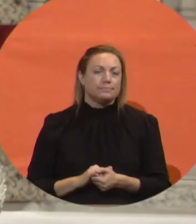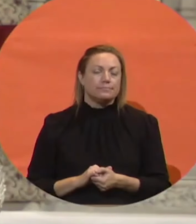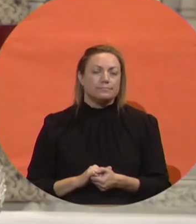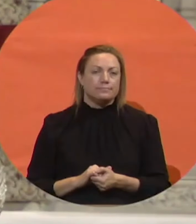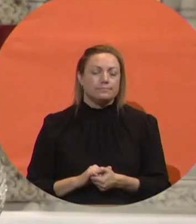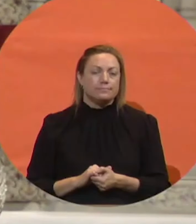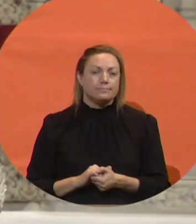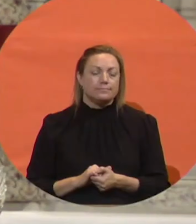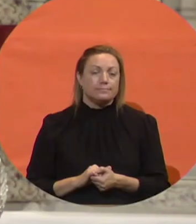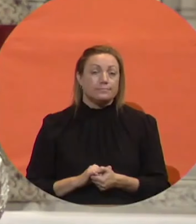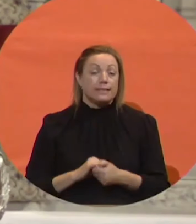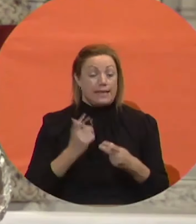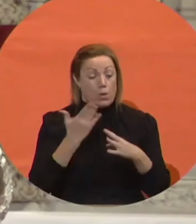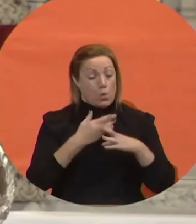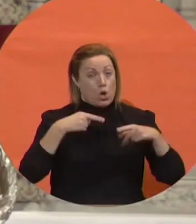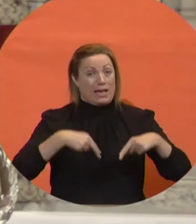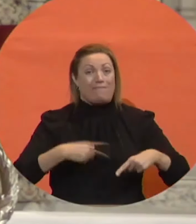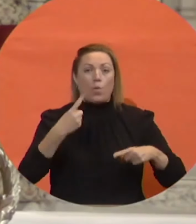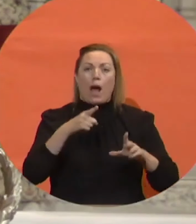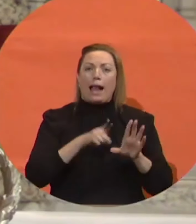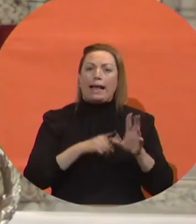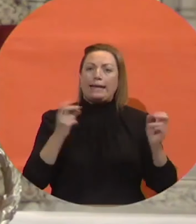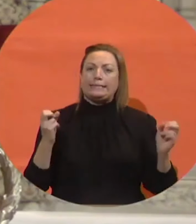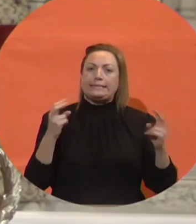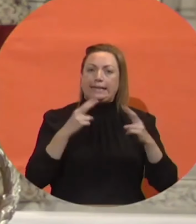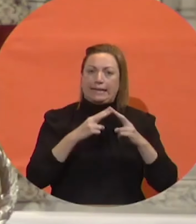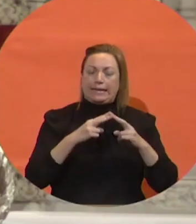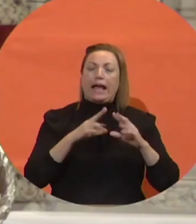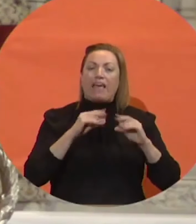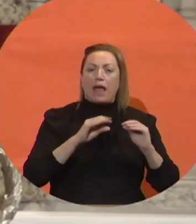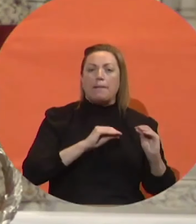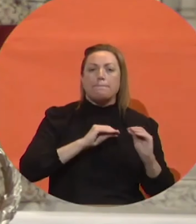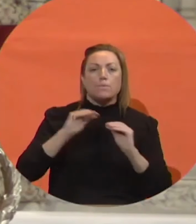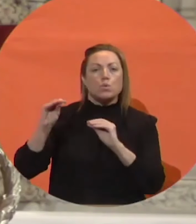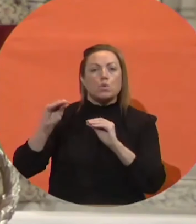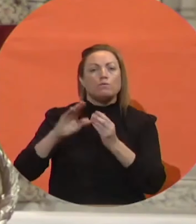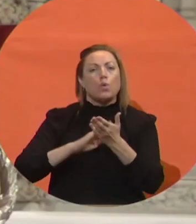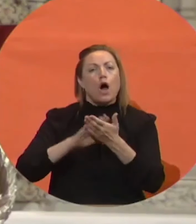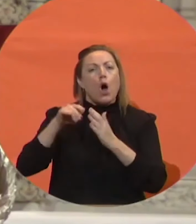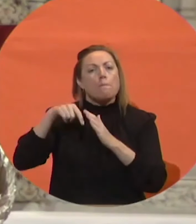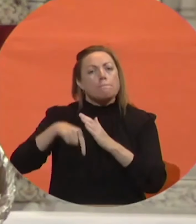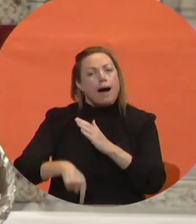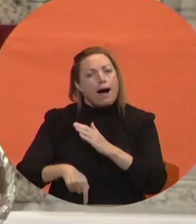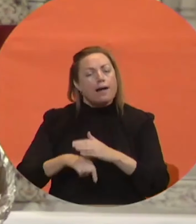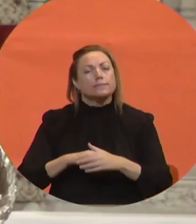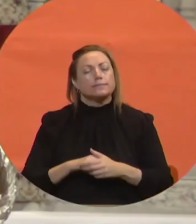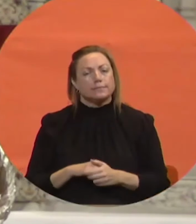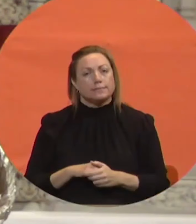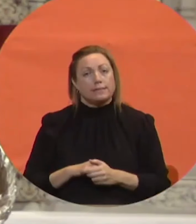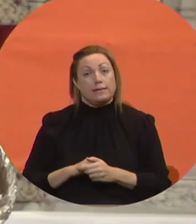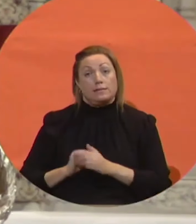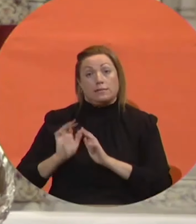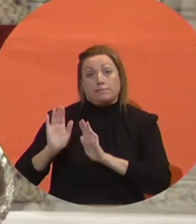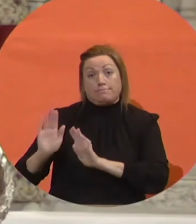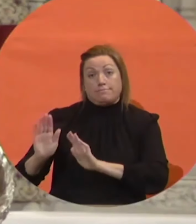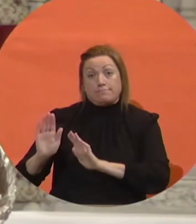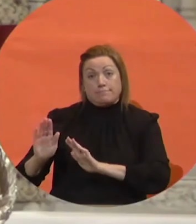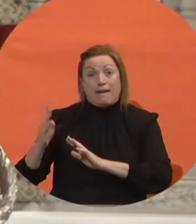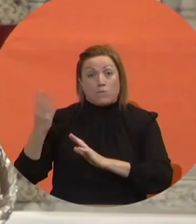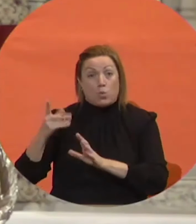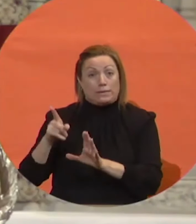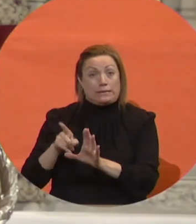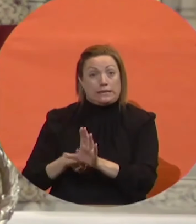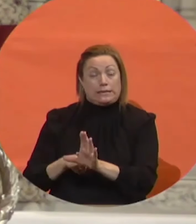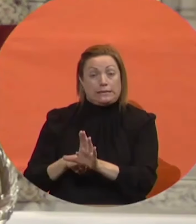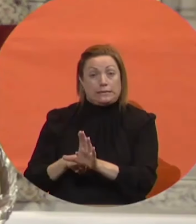After a year's duty here in Sydney, he moved to Hobart Town, where he laboured for 14 years amongst a